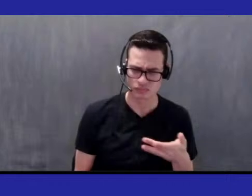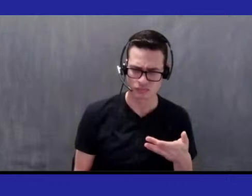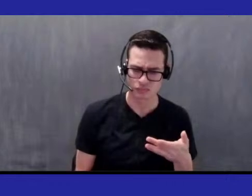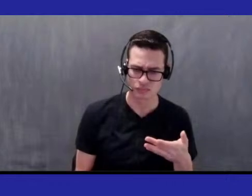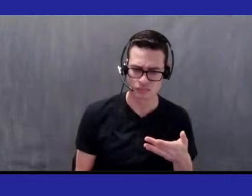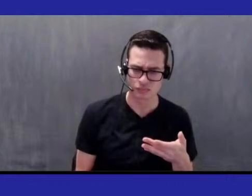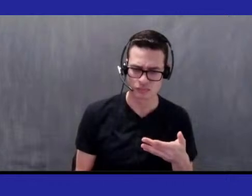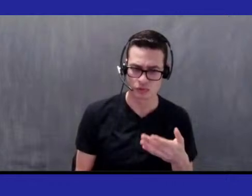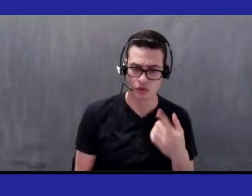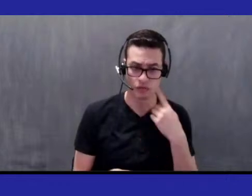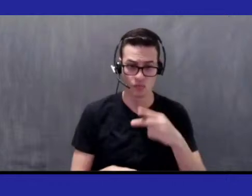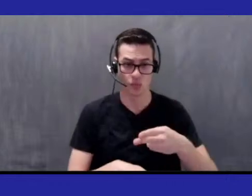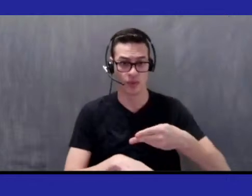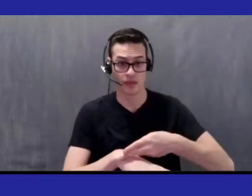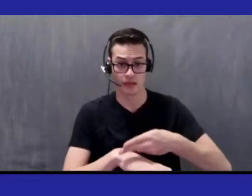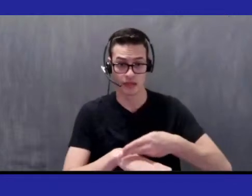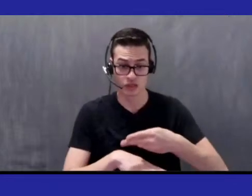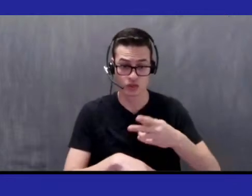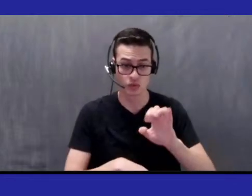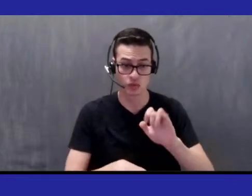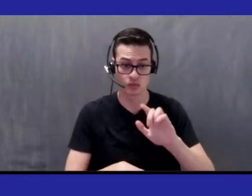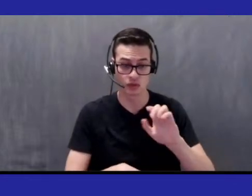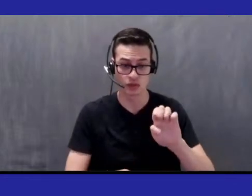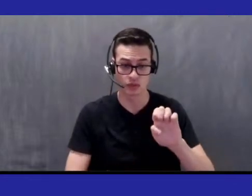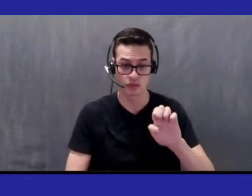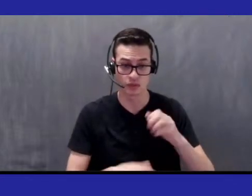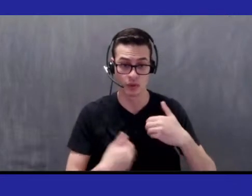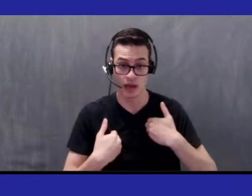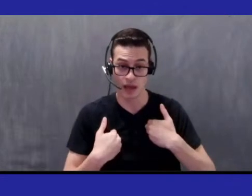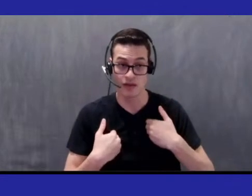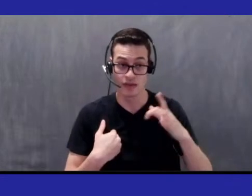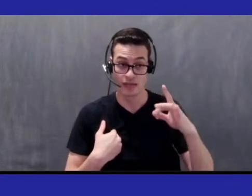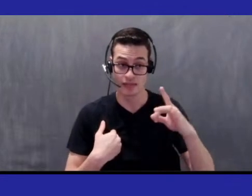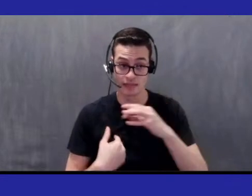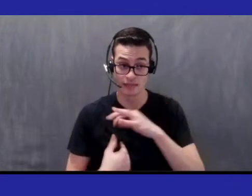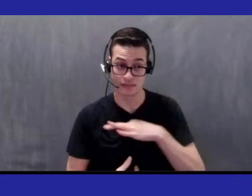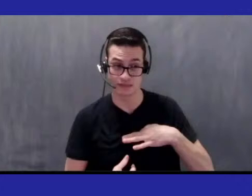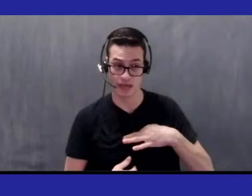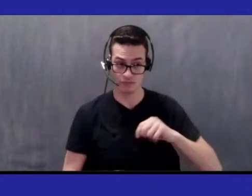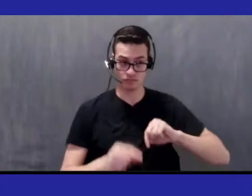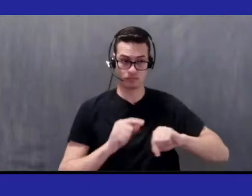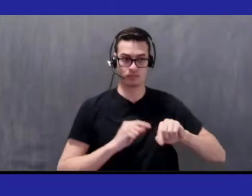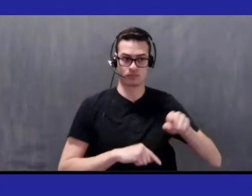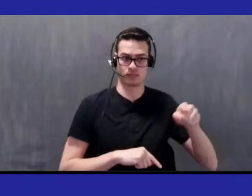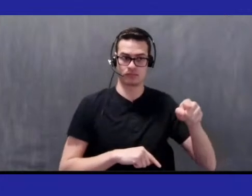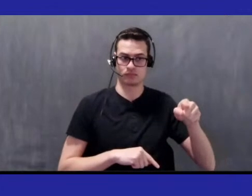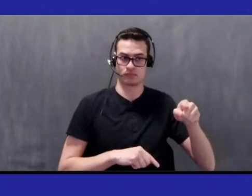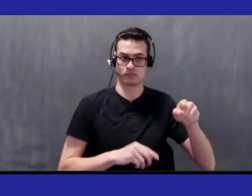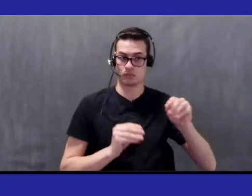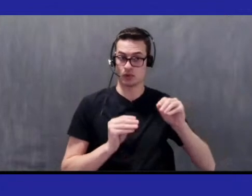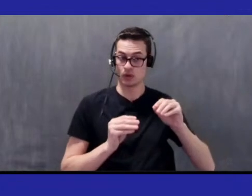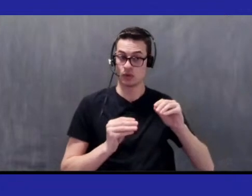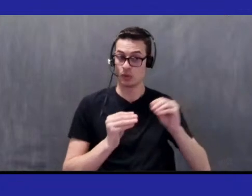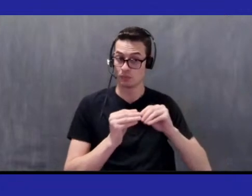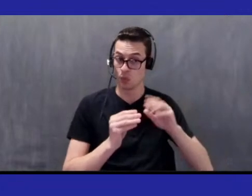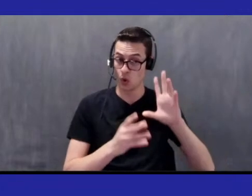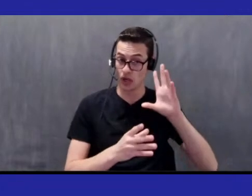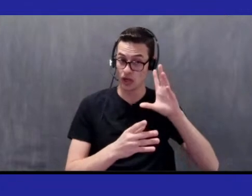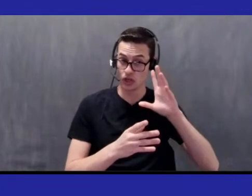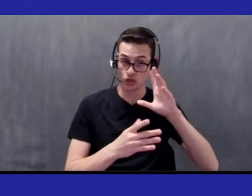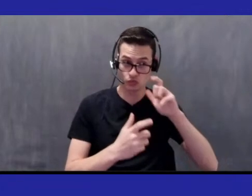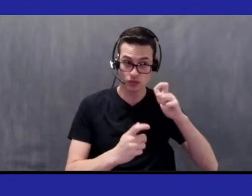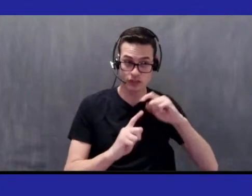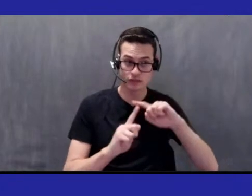the Haitian Creole you had 18 staff members that did it. Did you have more interest on it, but only 18 could do it? So that was a